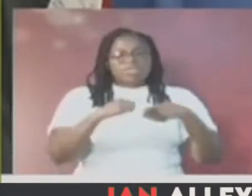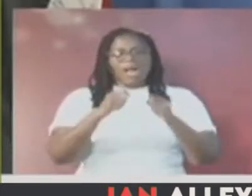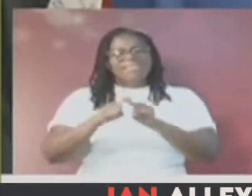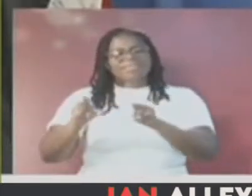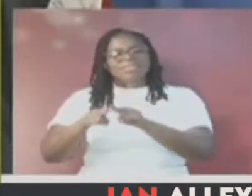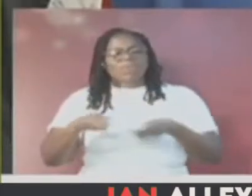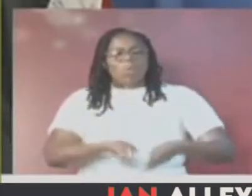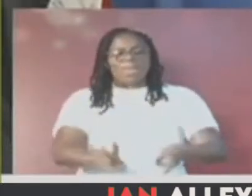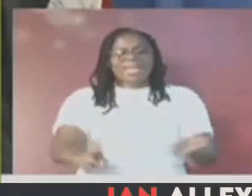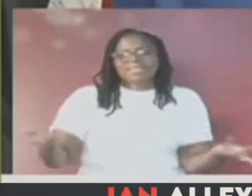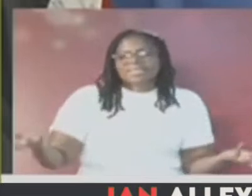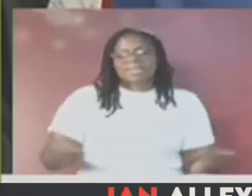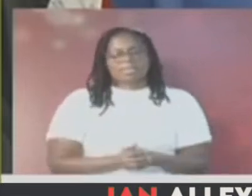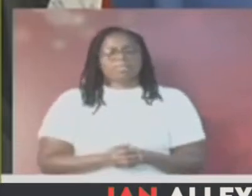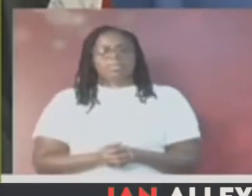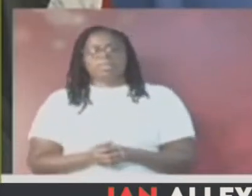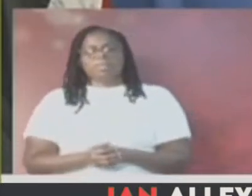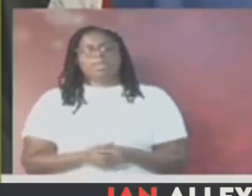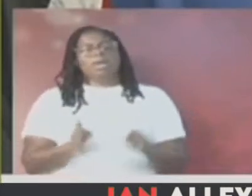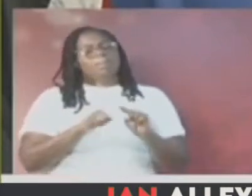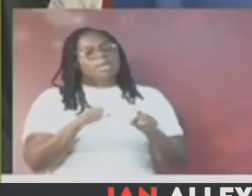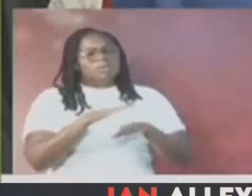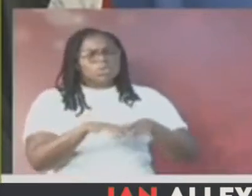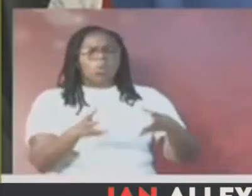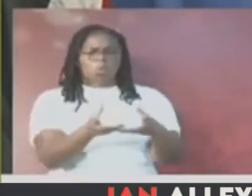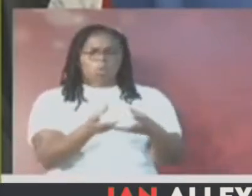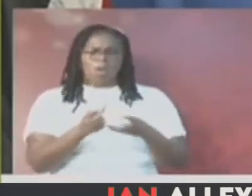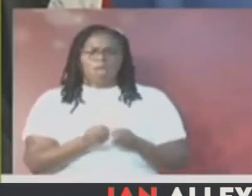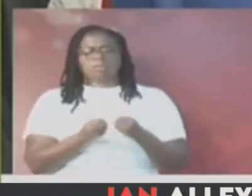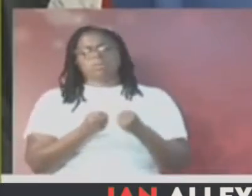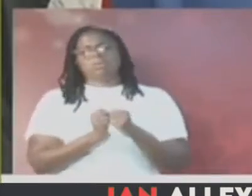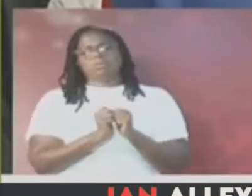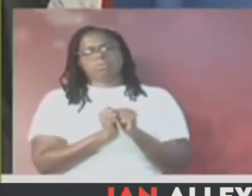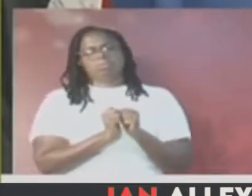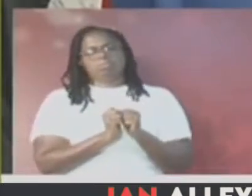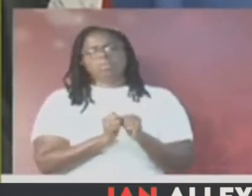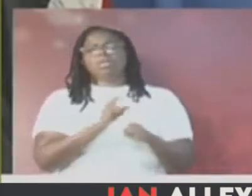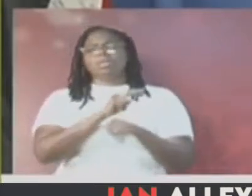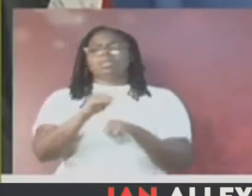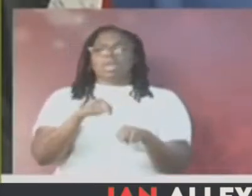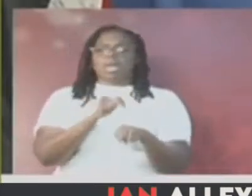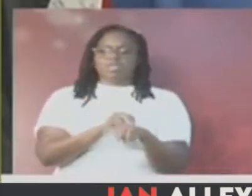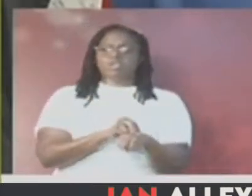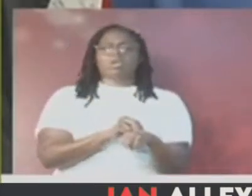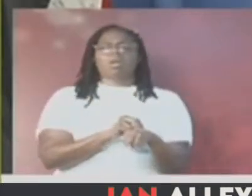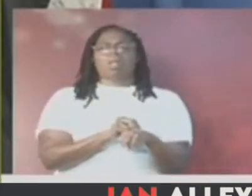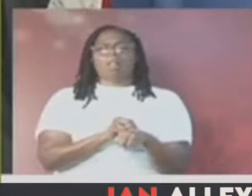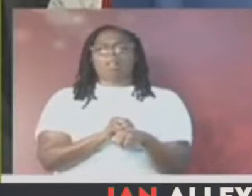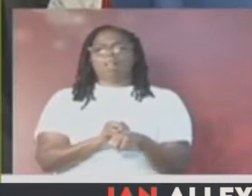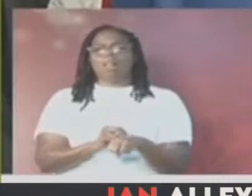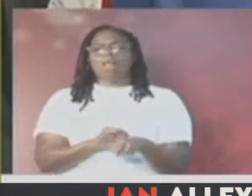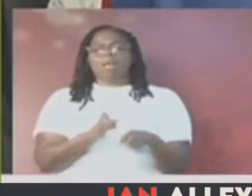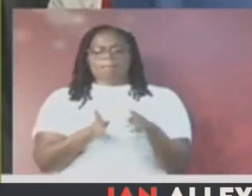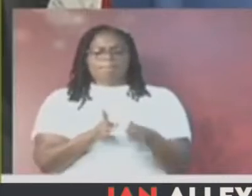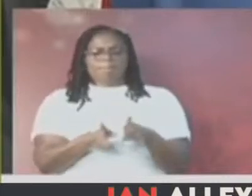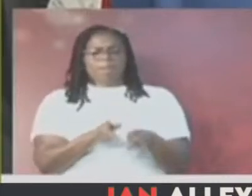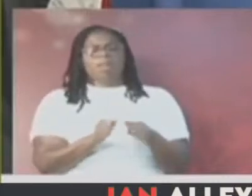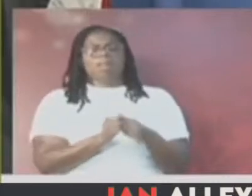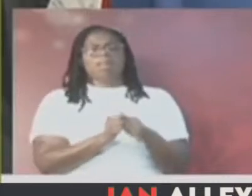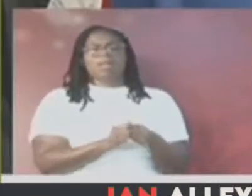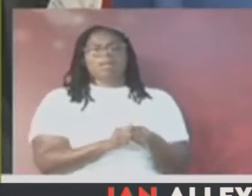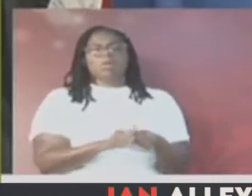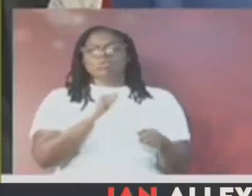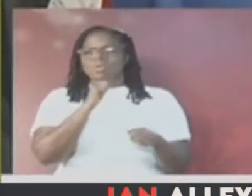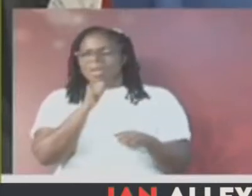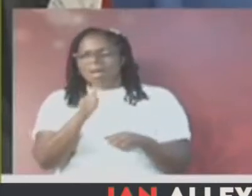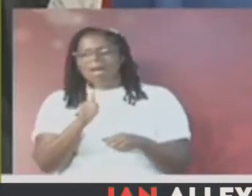But I don't want the national population of non-Venezuelans to get a pass by saying, it's the border, the border, the border, the